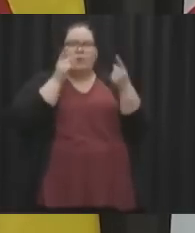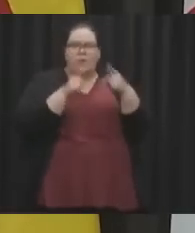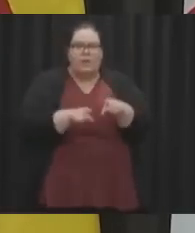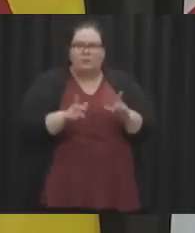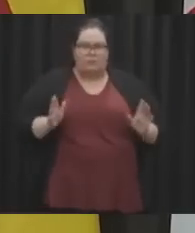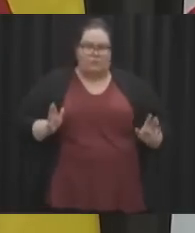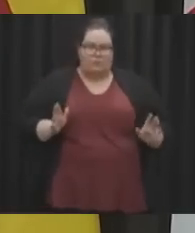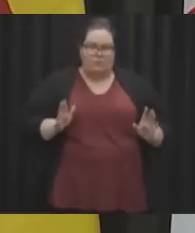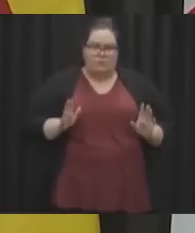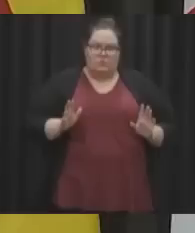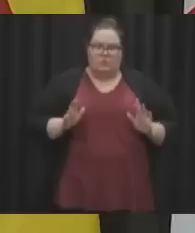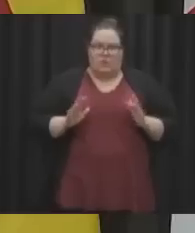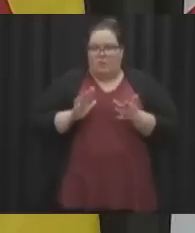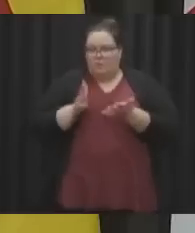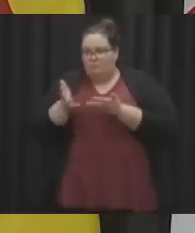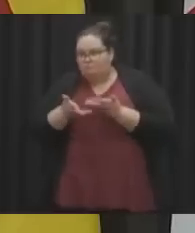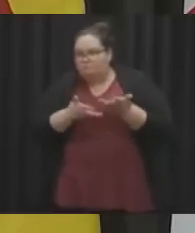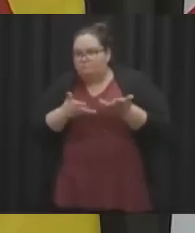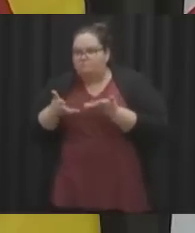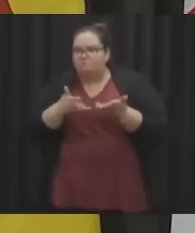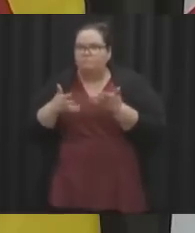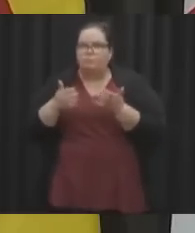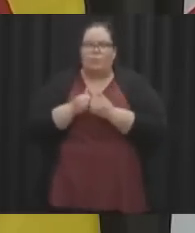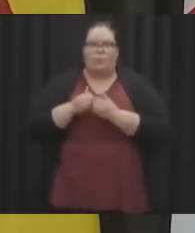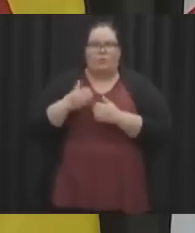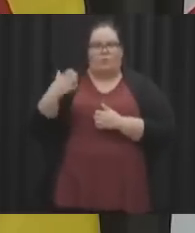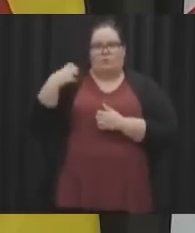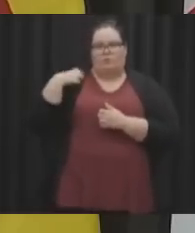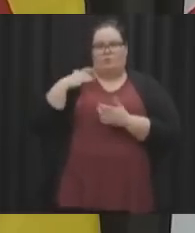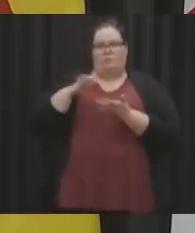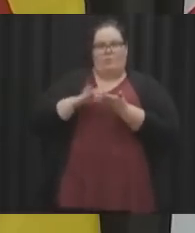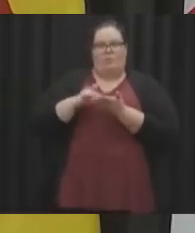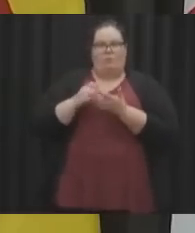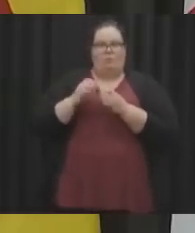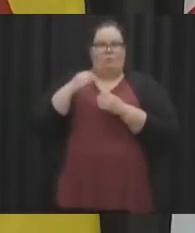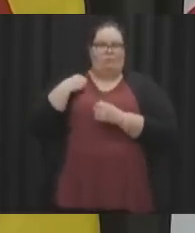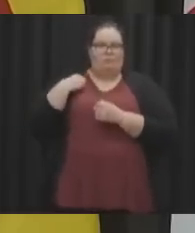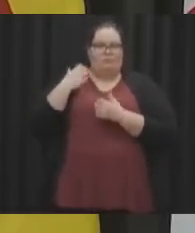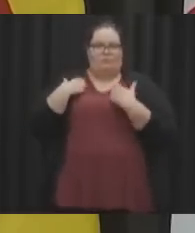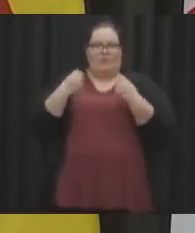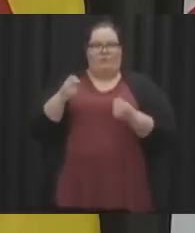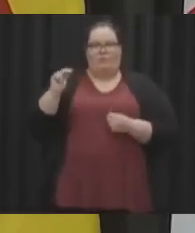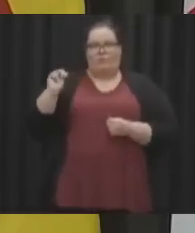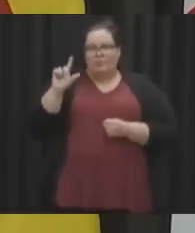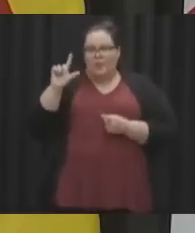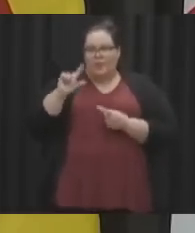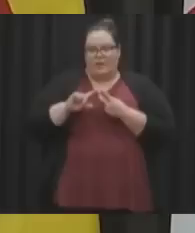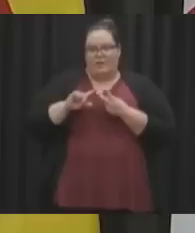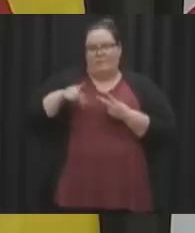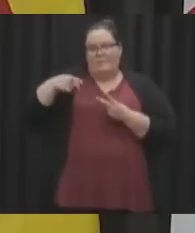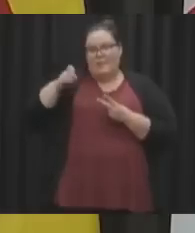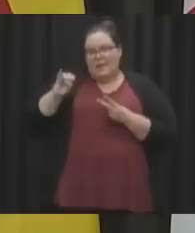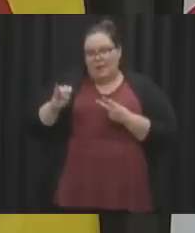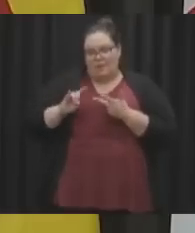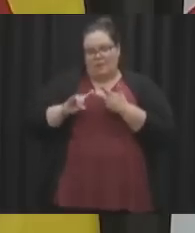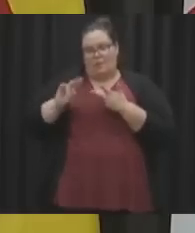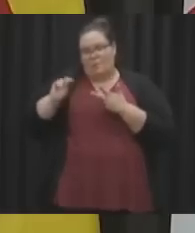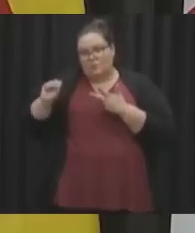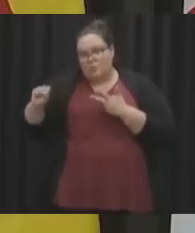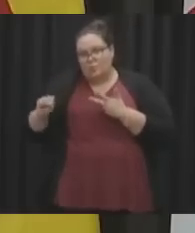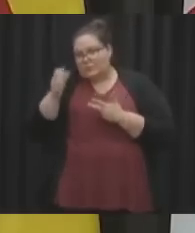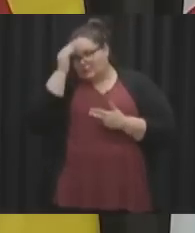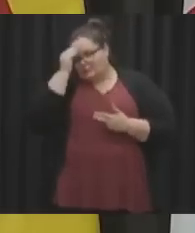this time and moving forward. And as things change, they'll have more conversations with their premiers. What is the tone of